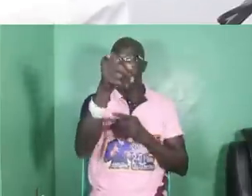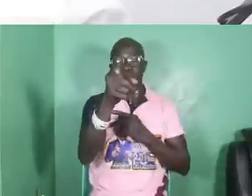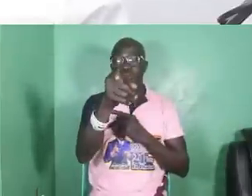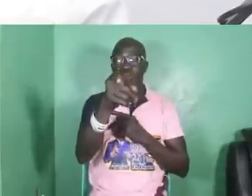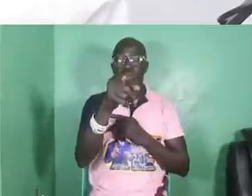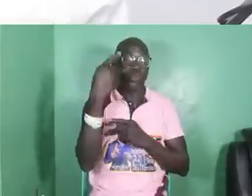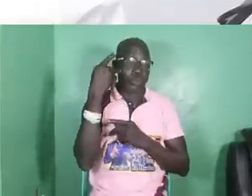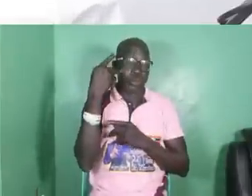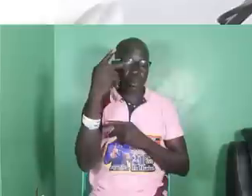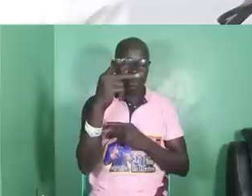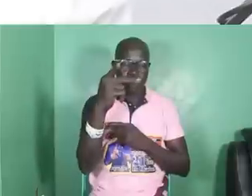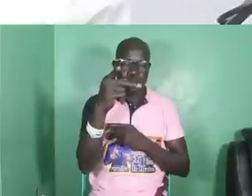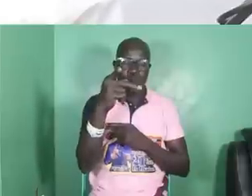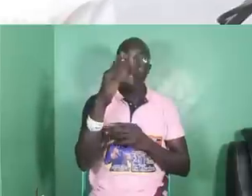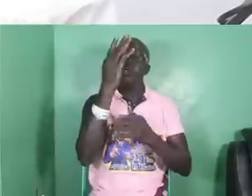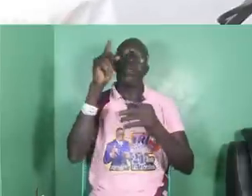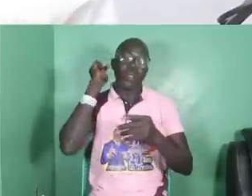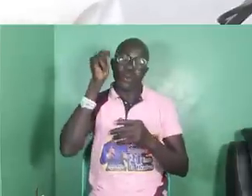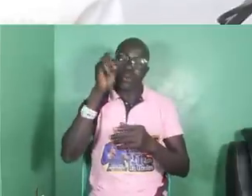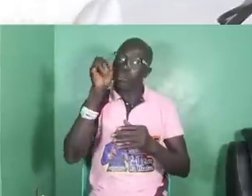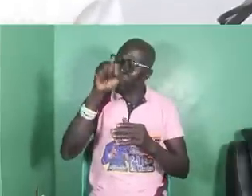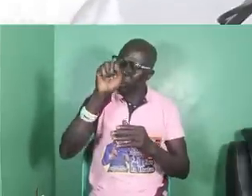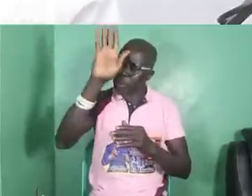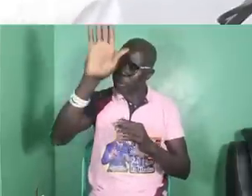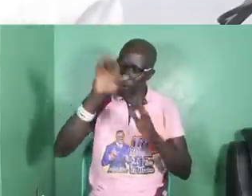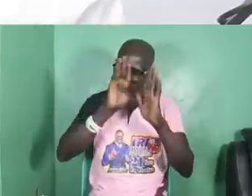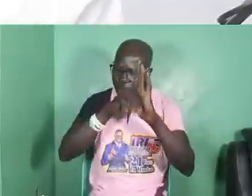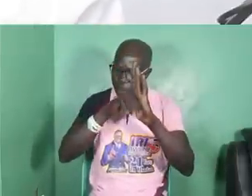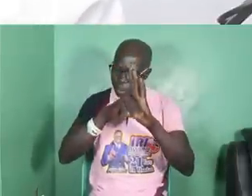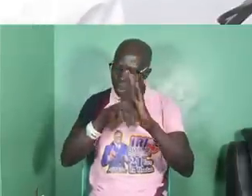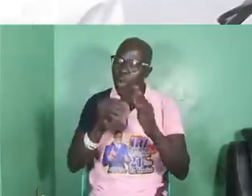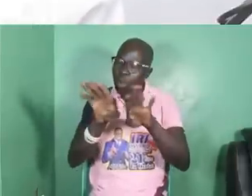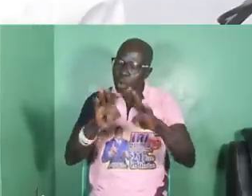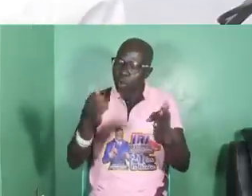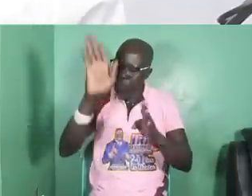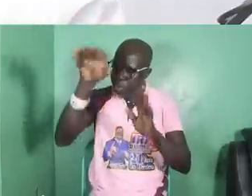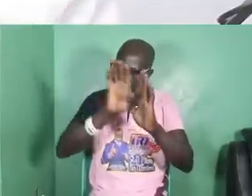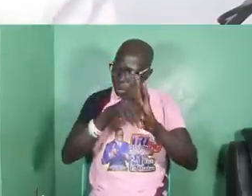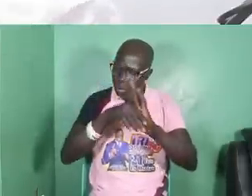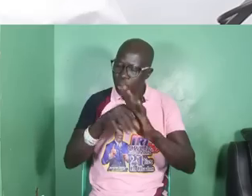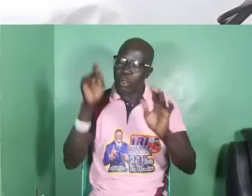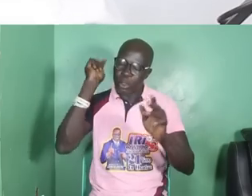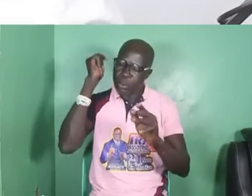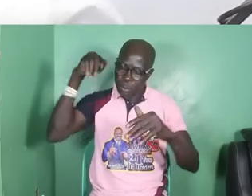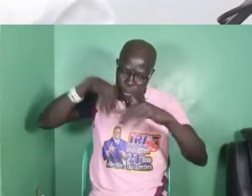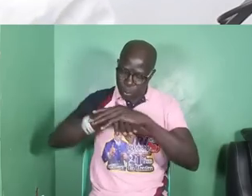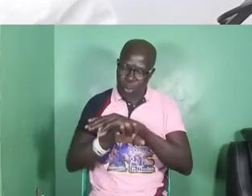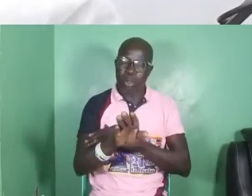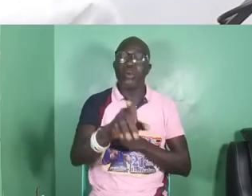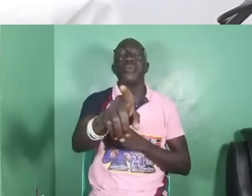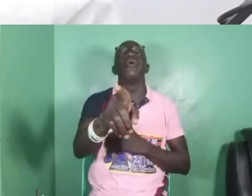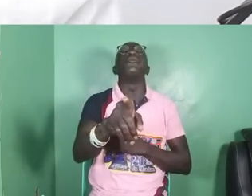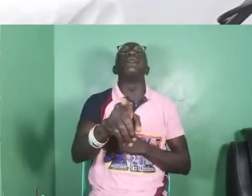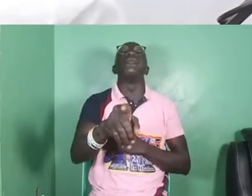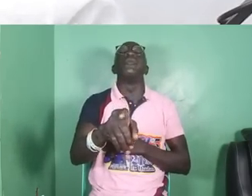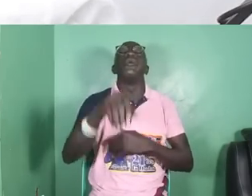you. Whoa. Hey, look at the coin. Testimony is knocking at your door. See the coin. Open your door. Hey, you want to walk?